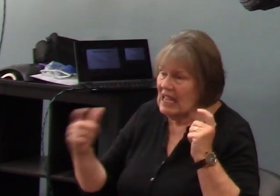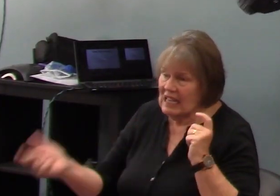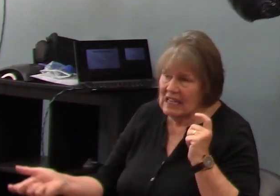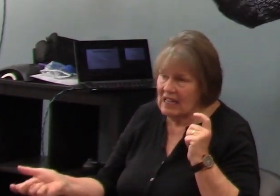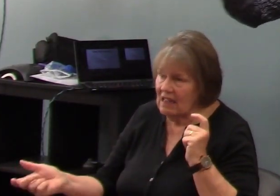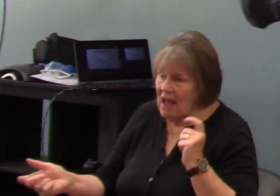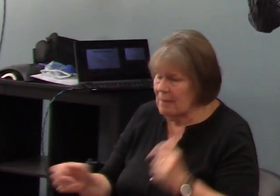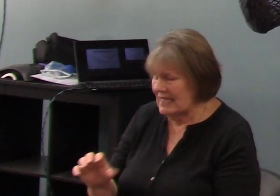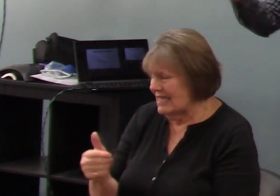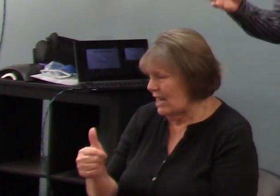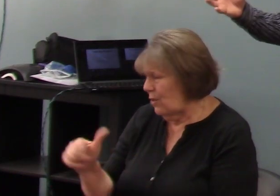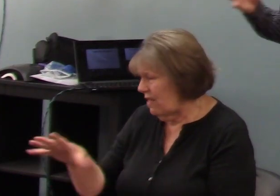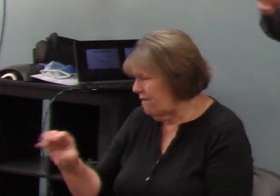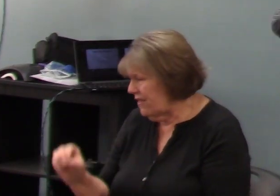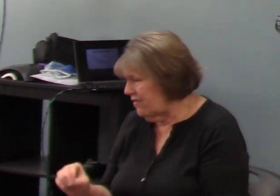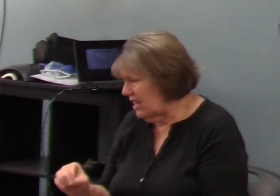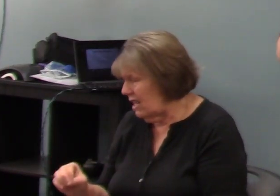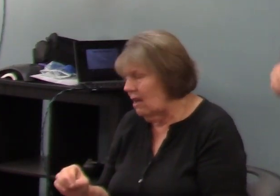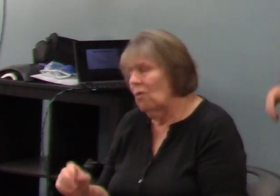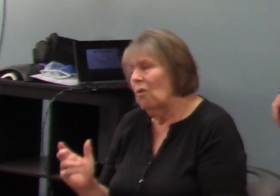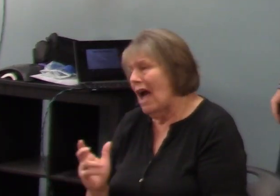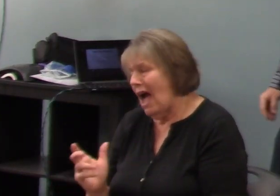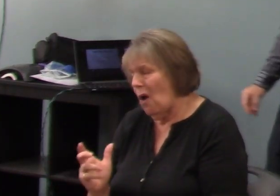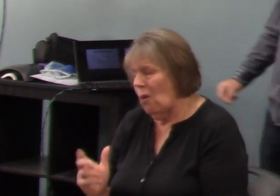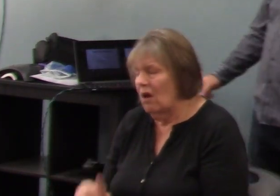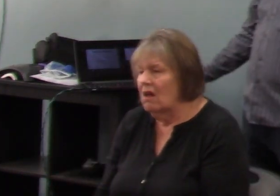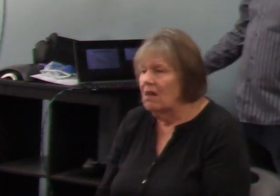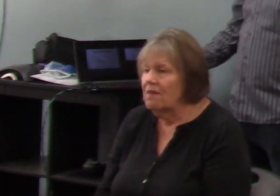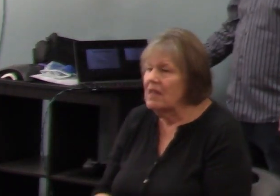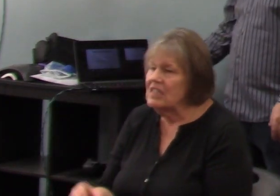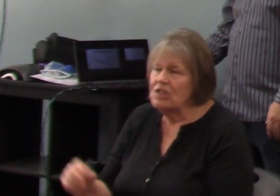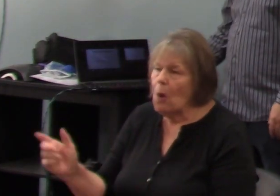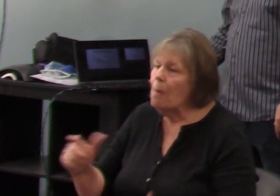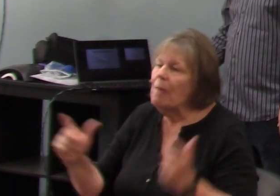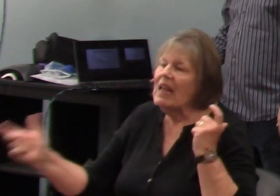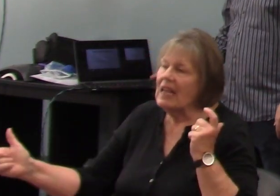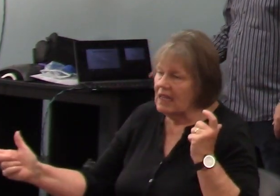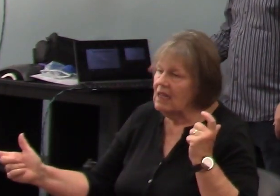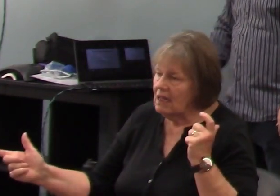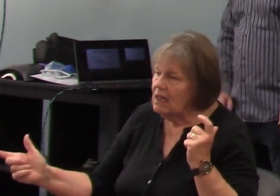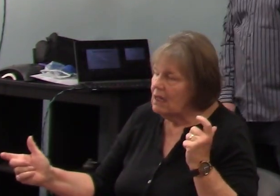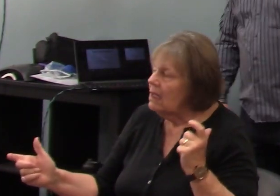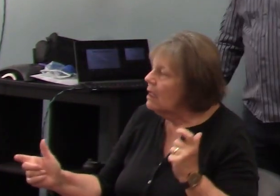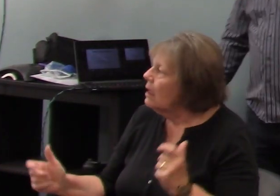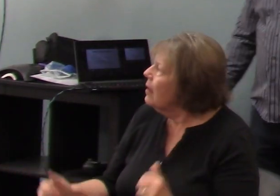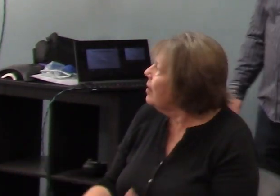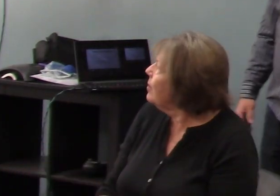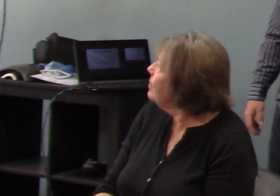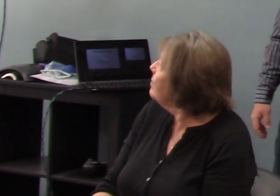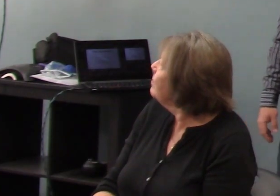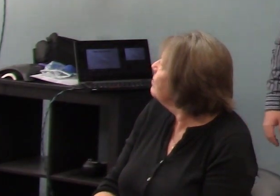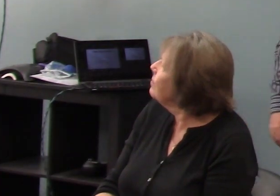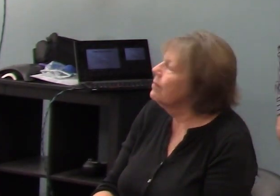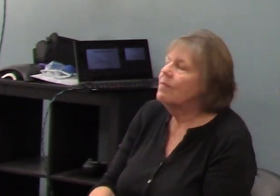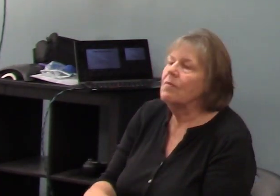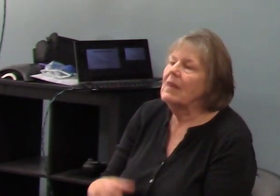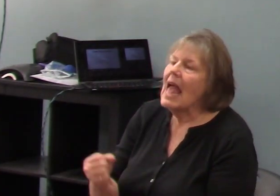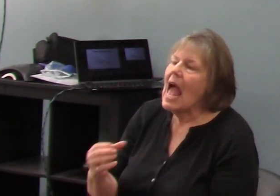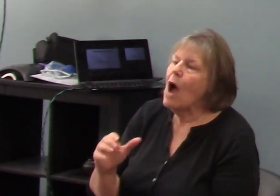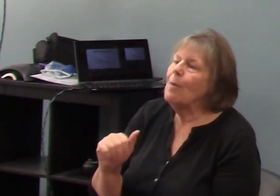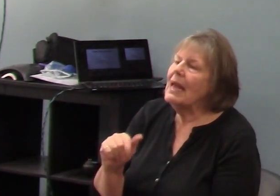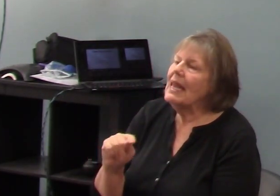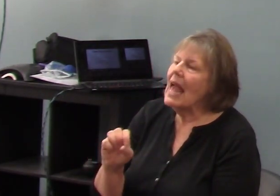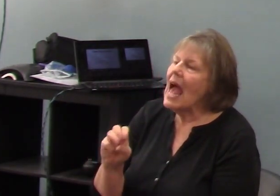fantastically huge, you can actually be pretty confident you're somewhere in that range. How about this one? The number of atoms in the Milky